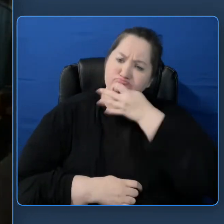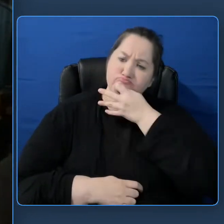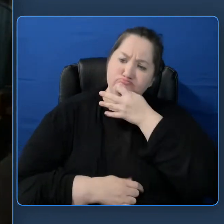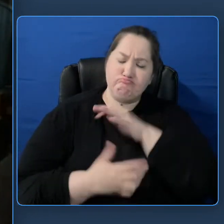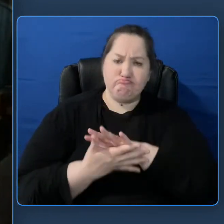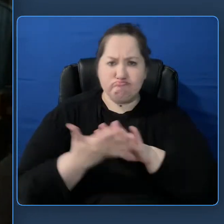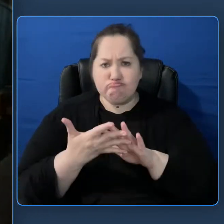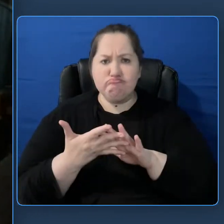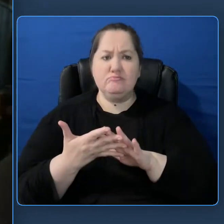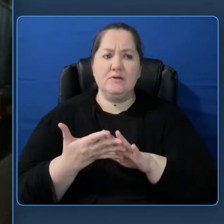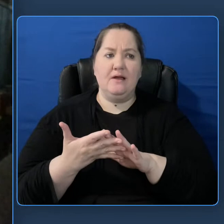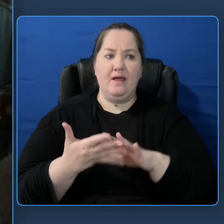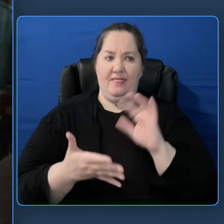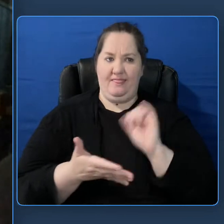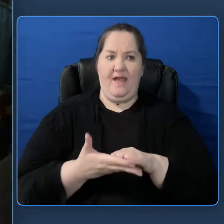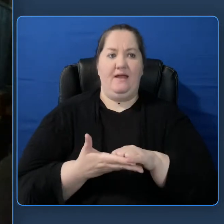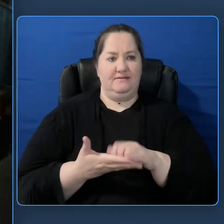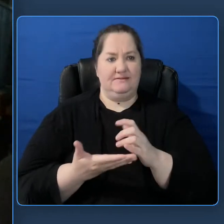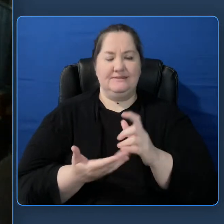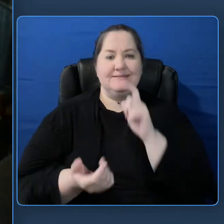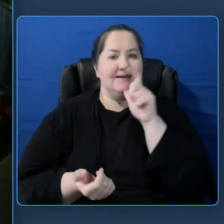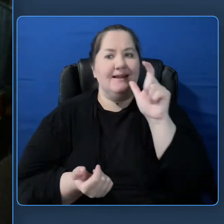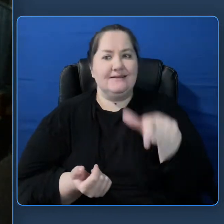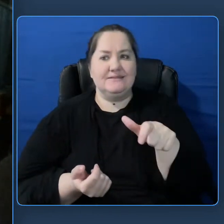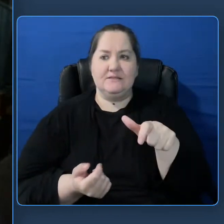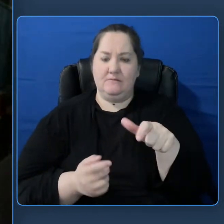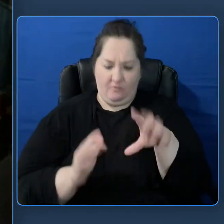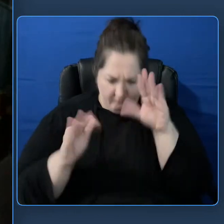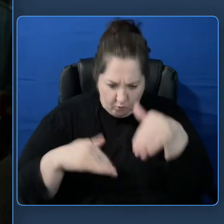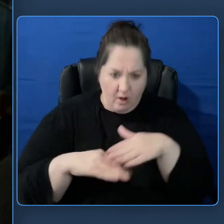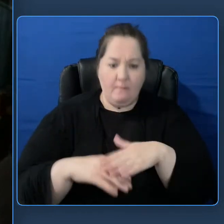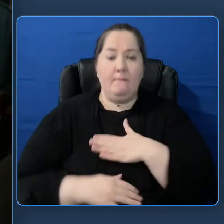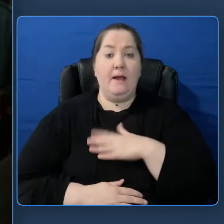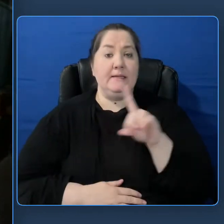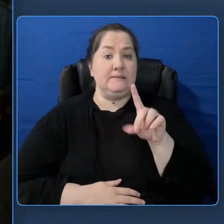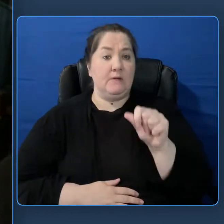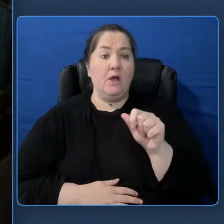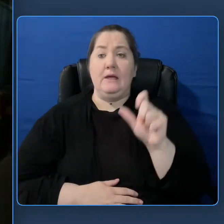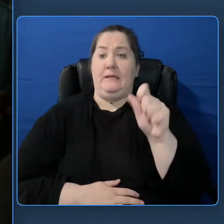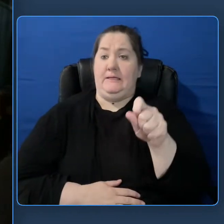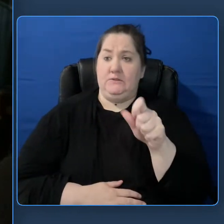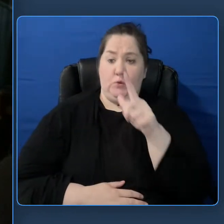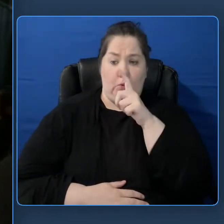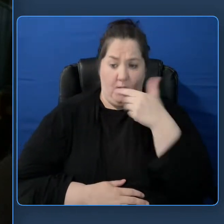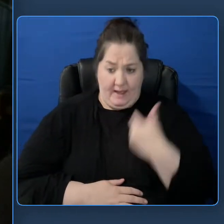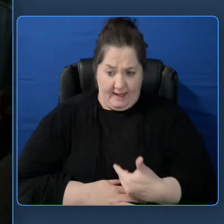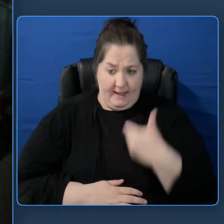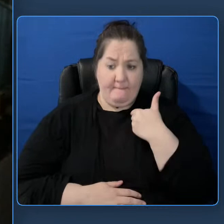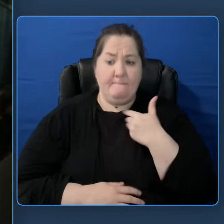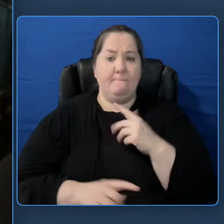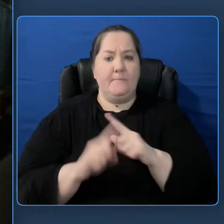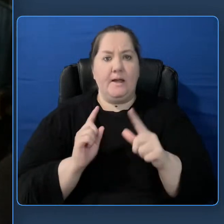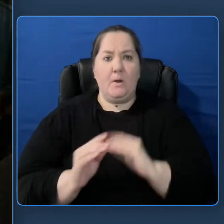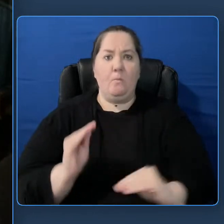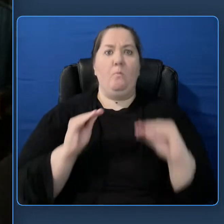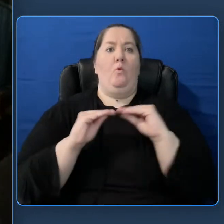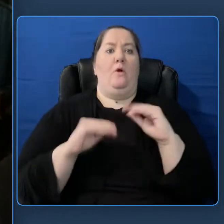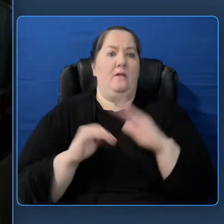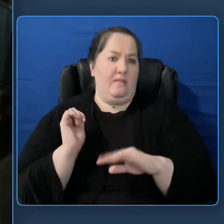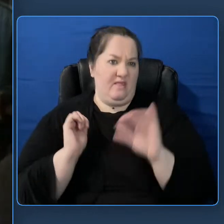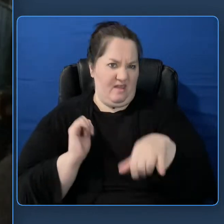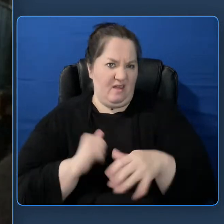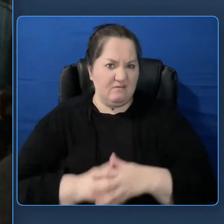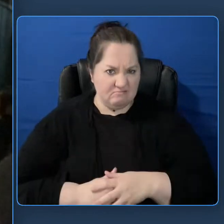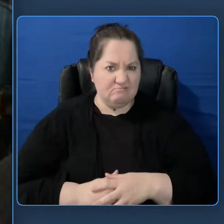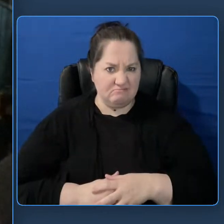certain things, and that's what I'm about. It's not necessarily about my disability. Yes, it's a part of who I am, but I'm so much more than that. And